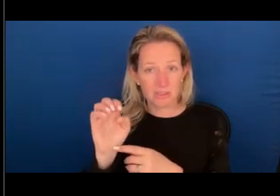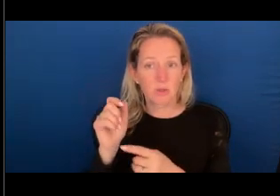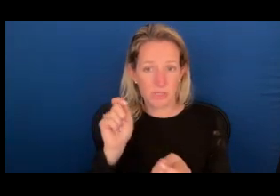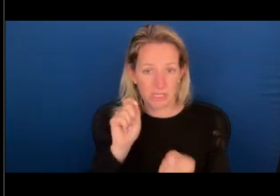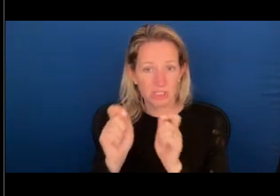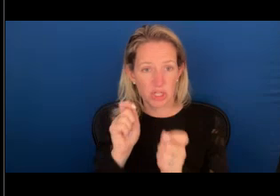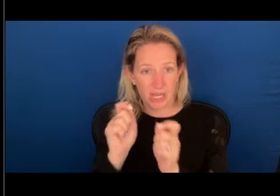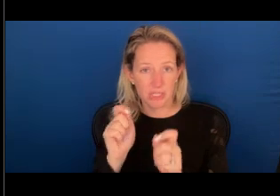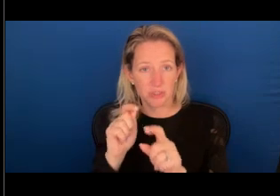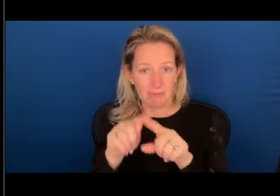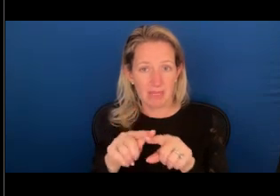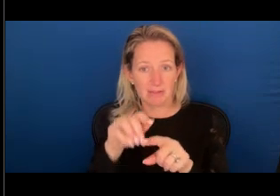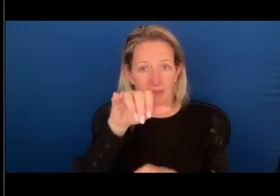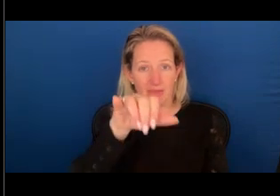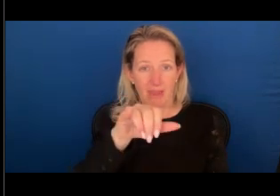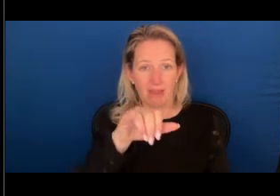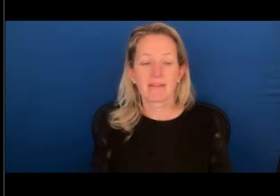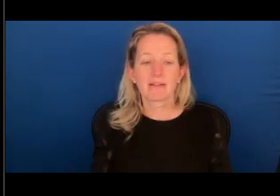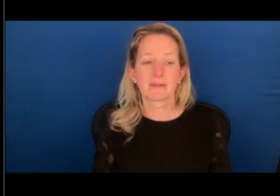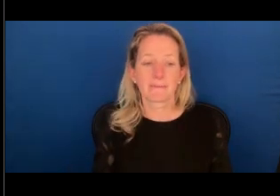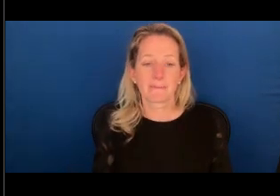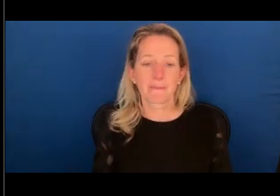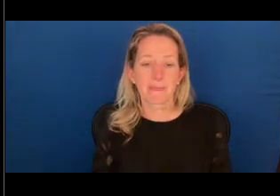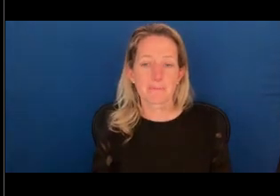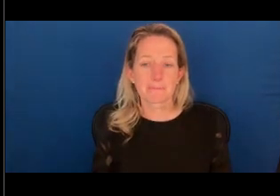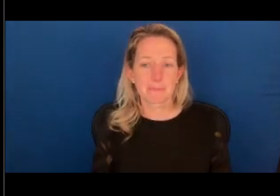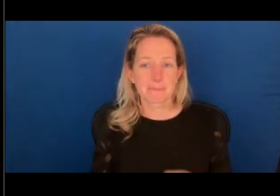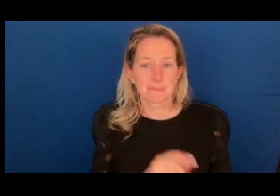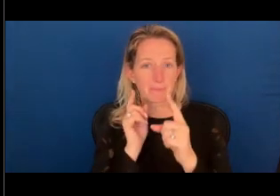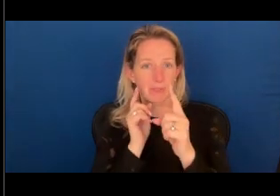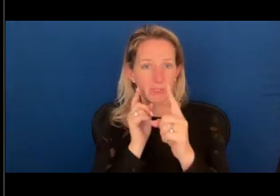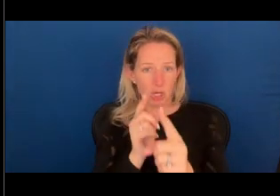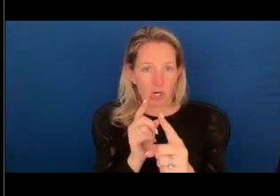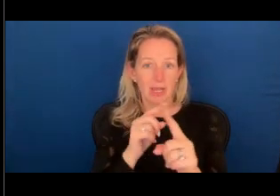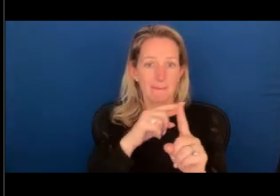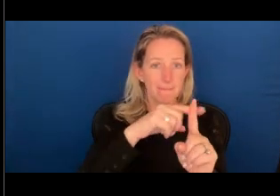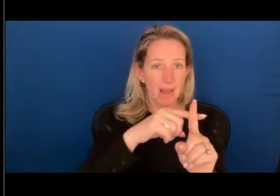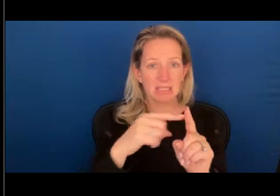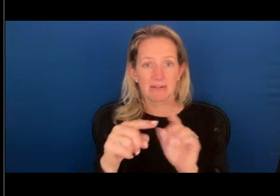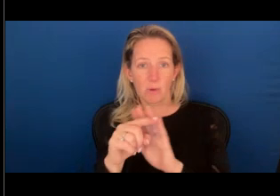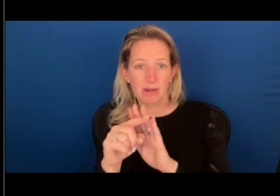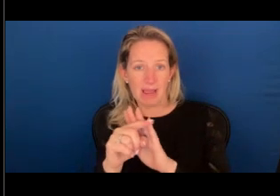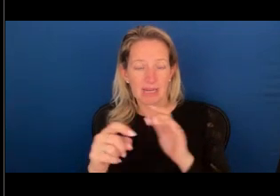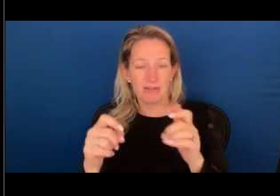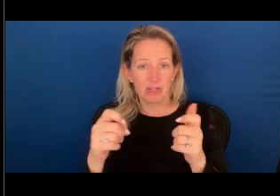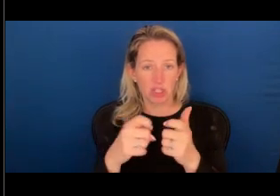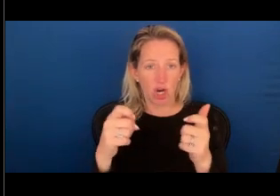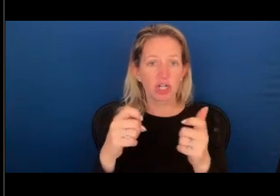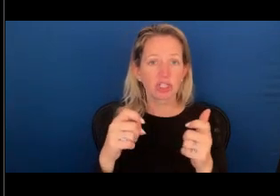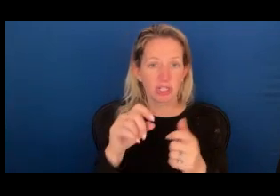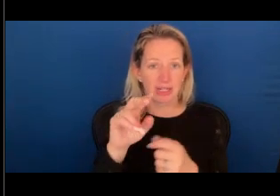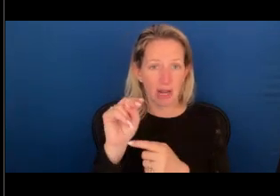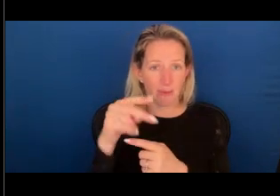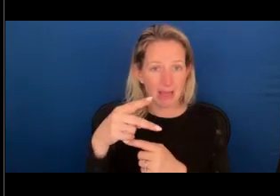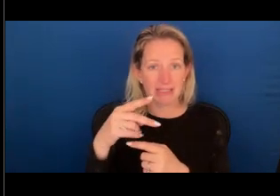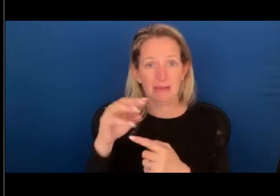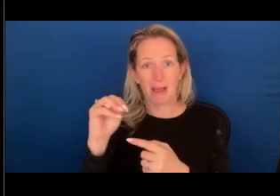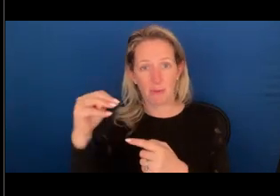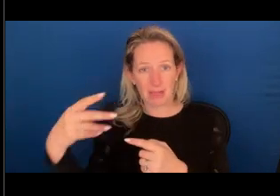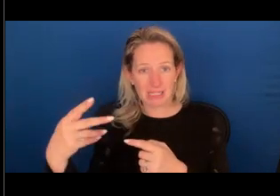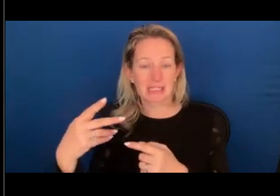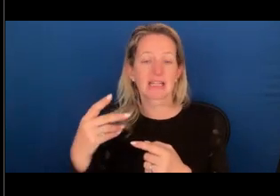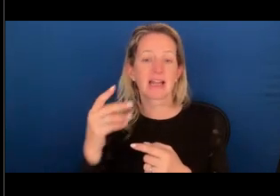you can see over here. So we can target positively or negatively charged nanoplastics or microplastics by using